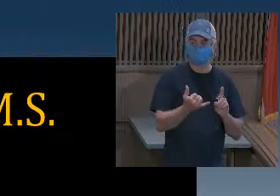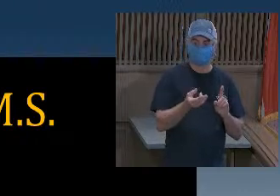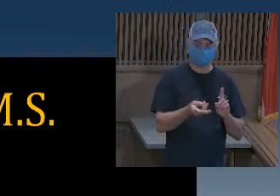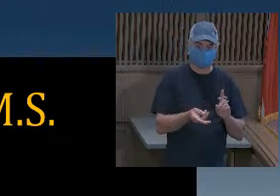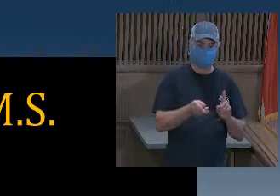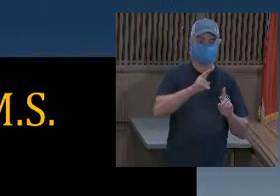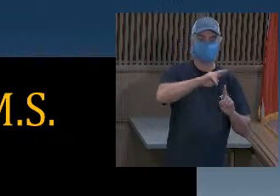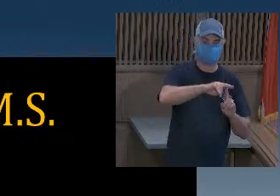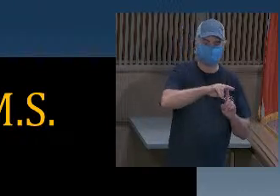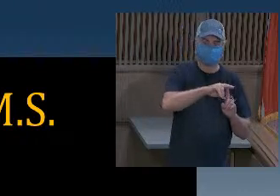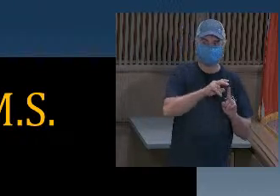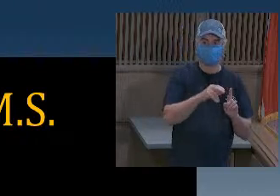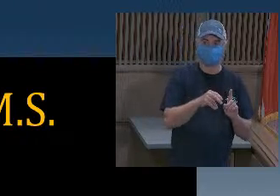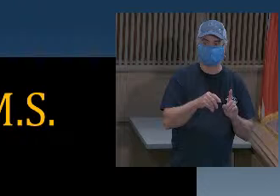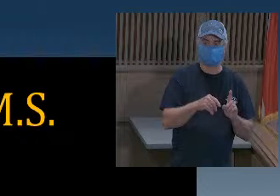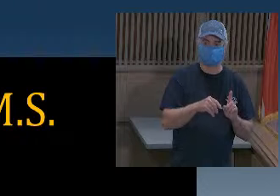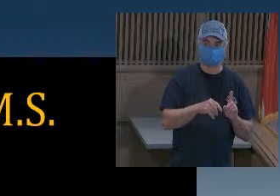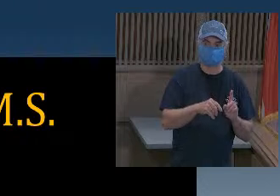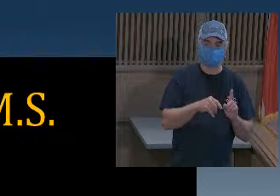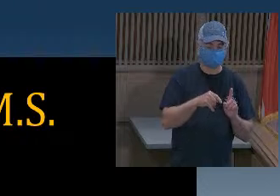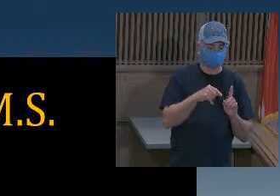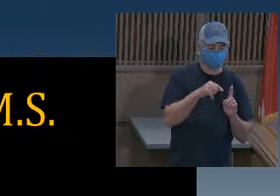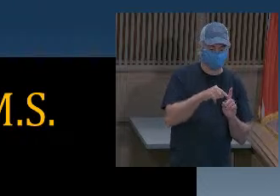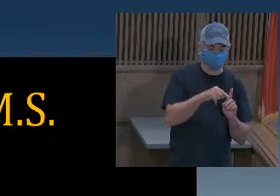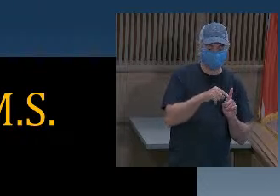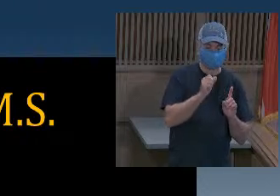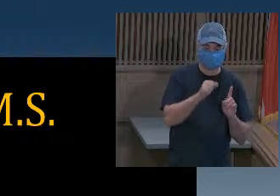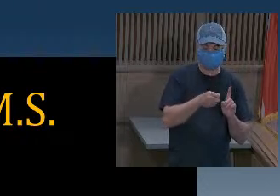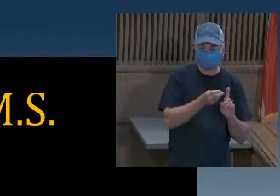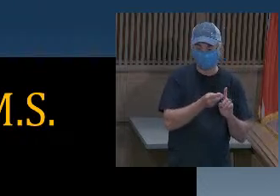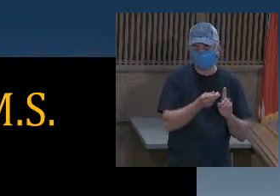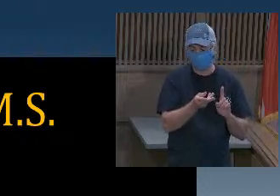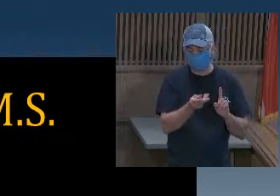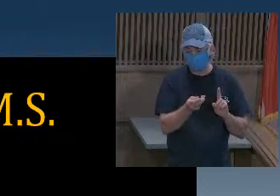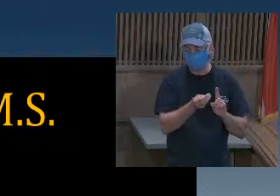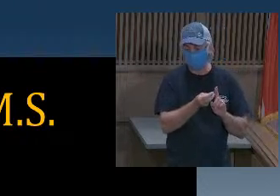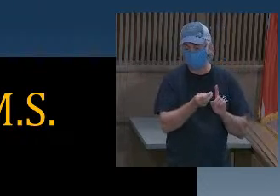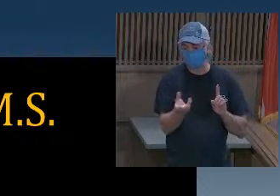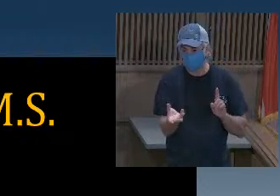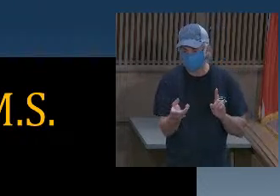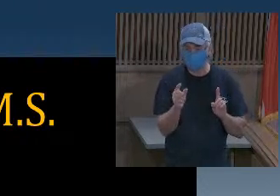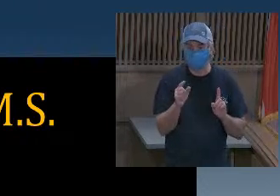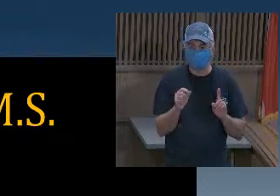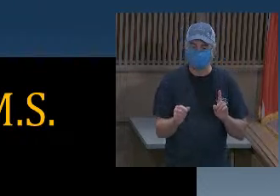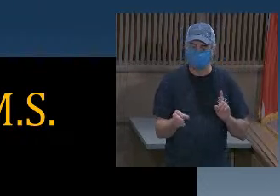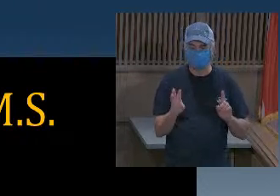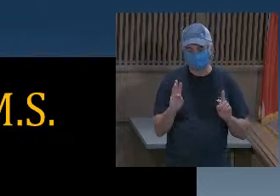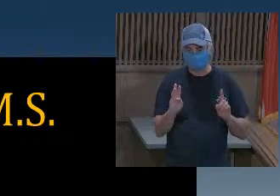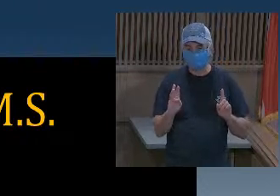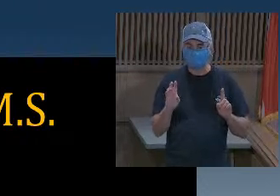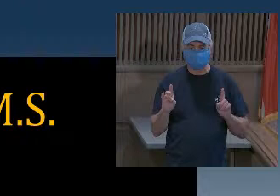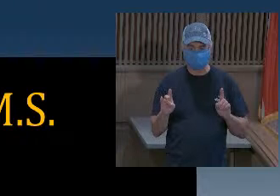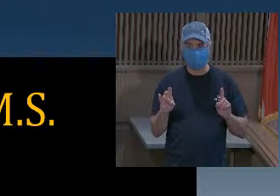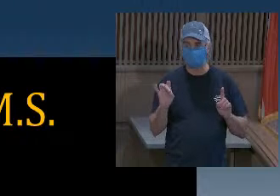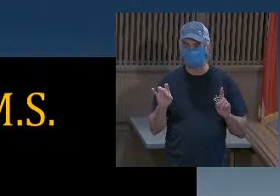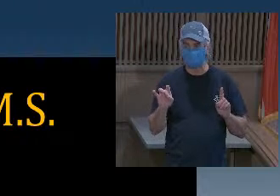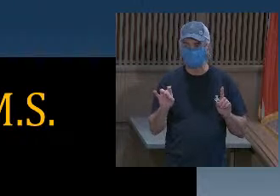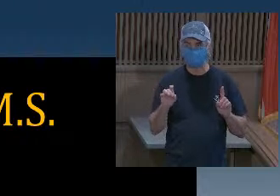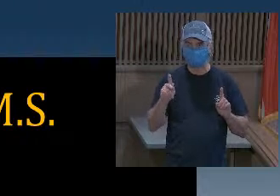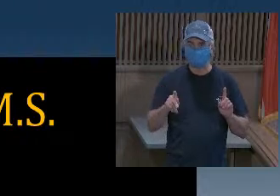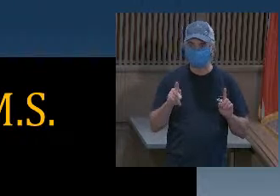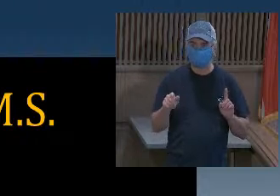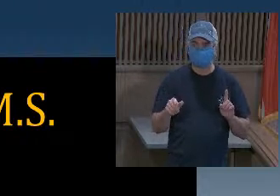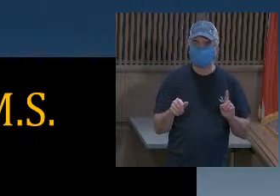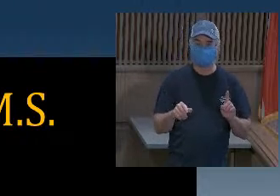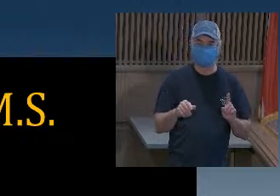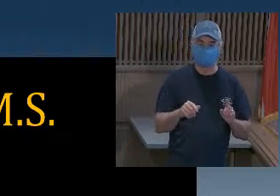in a group, talk with them, you can infect 5 or 6 people at a time, okay? It is very, very important to practice social distancing